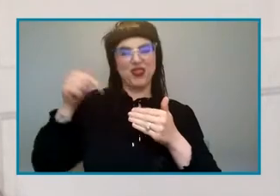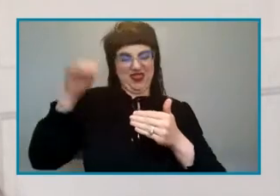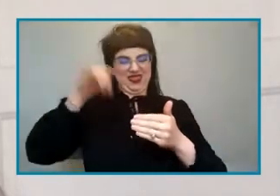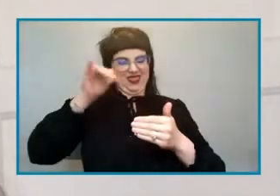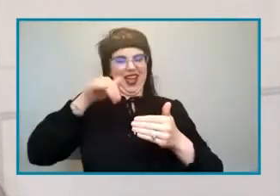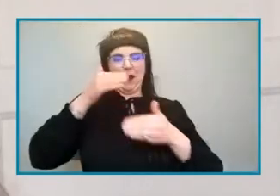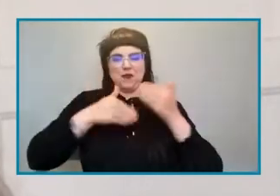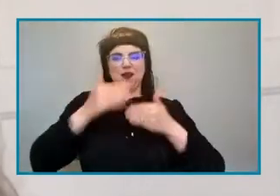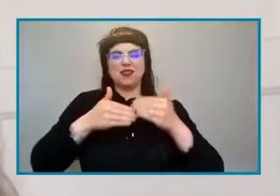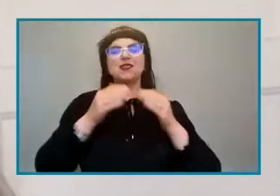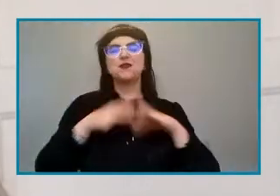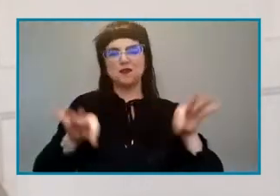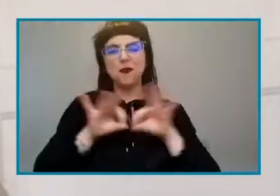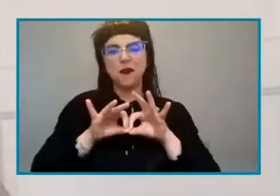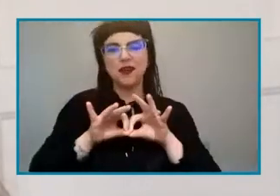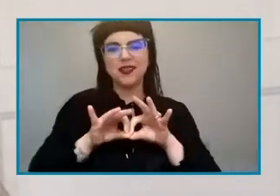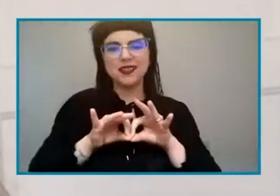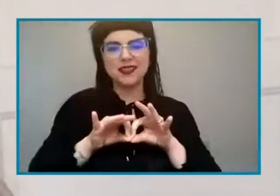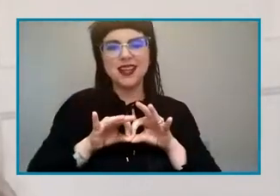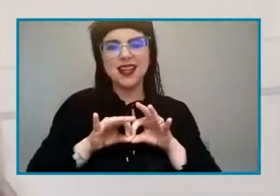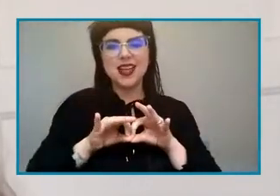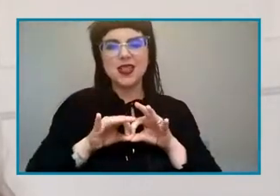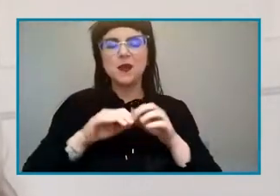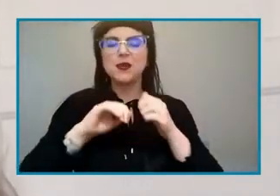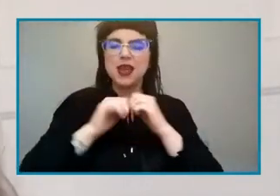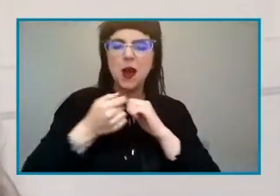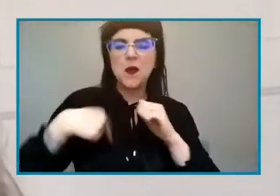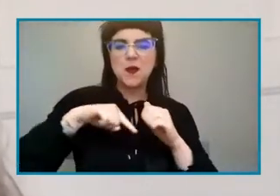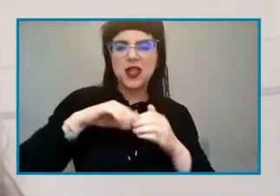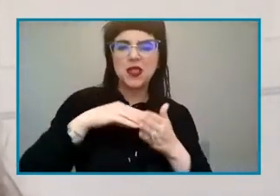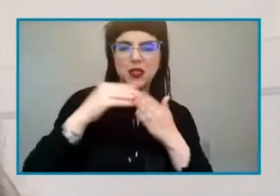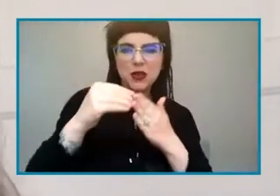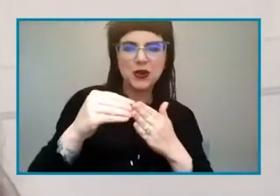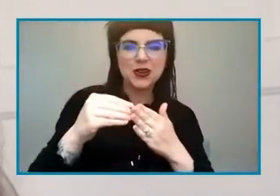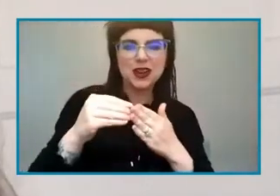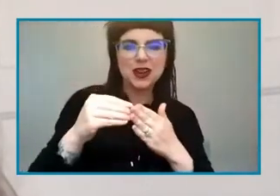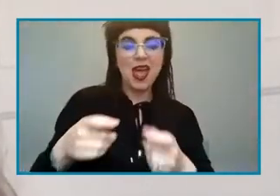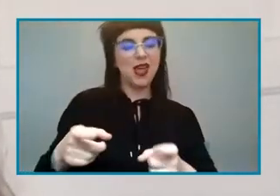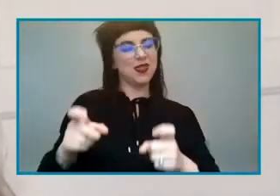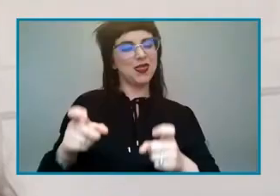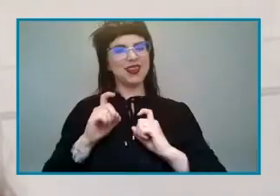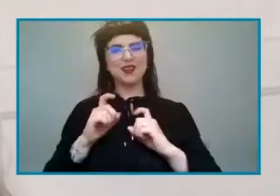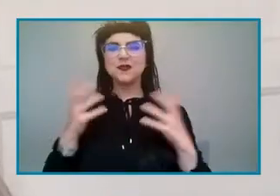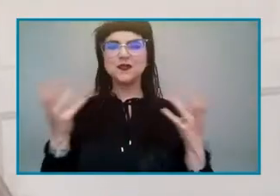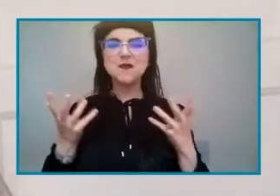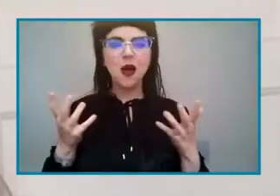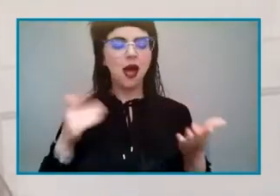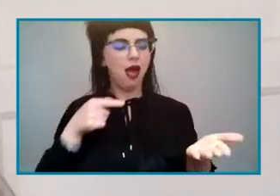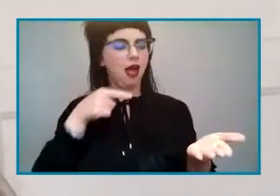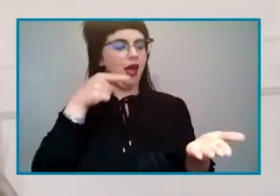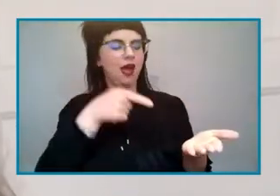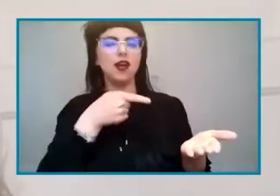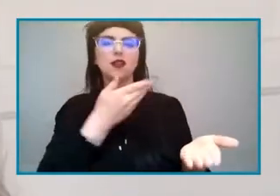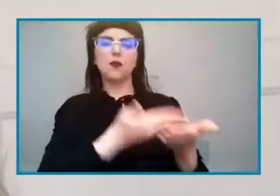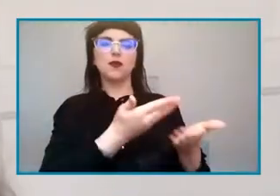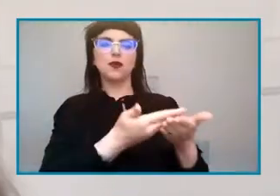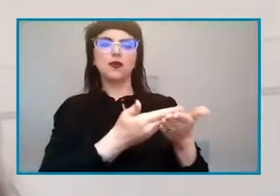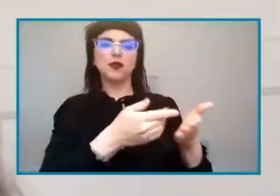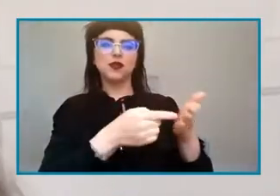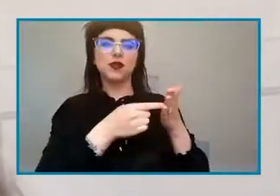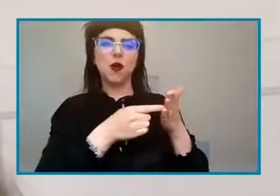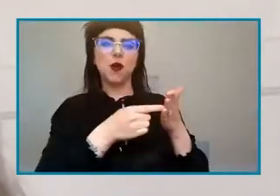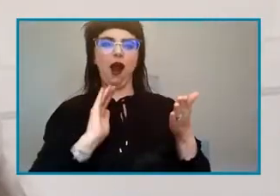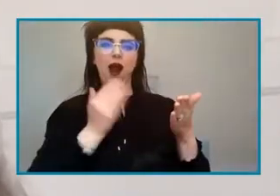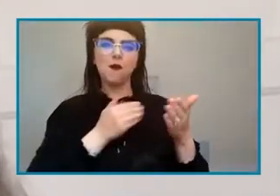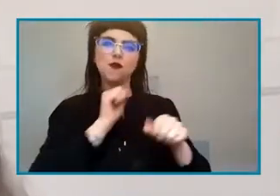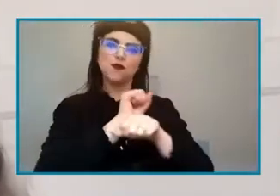place, and that the gift was going to be the piece of paper at the end that documented everything that we had